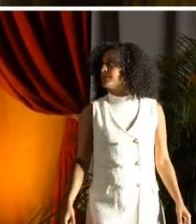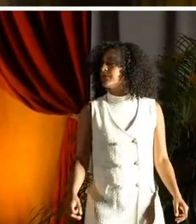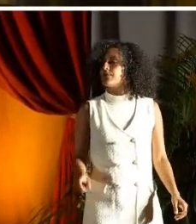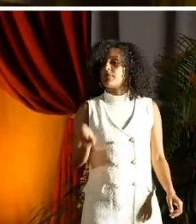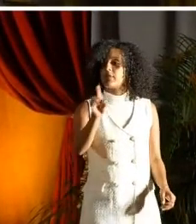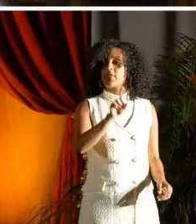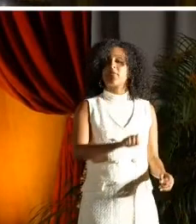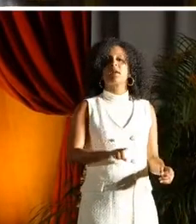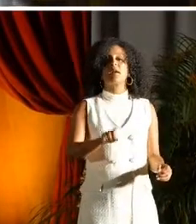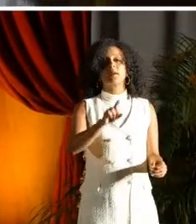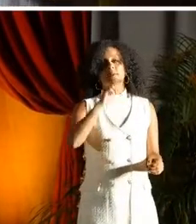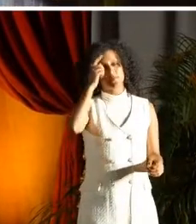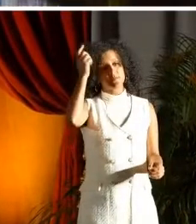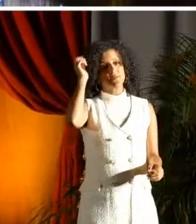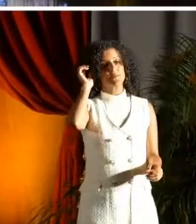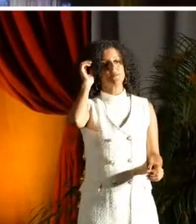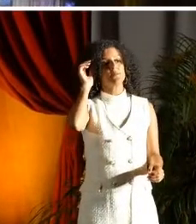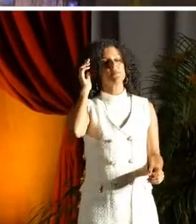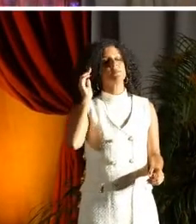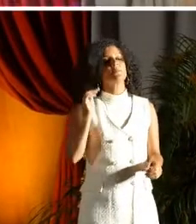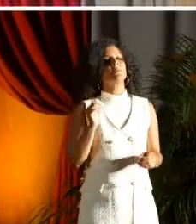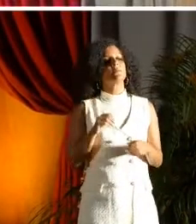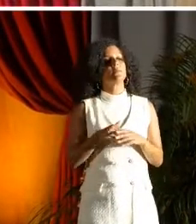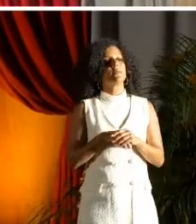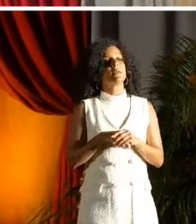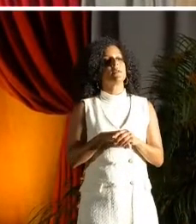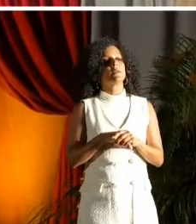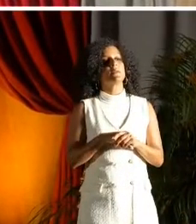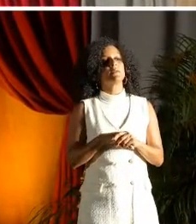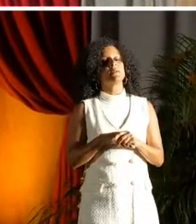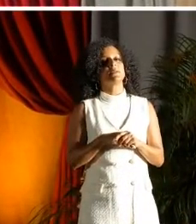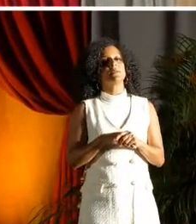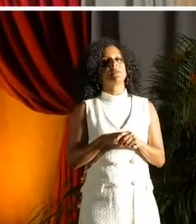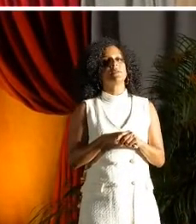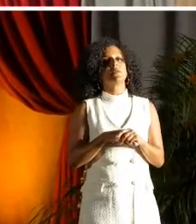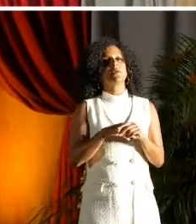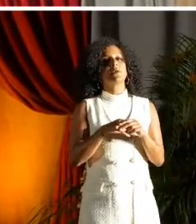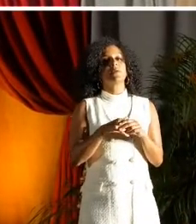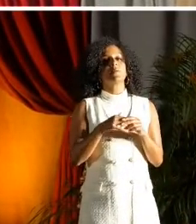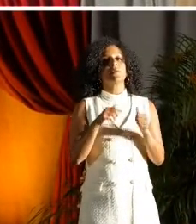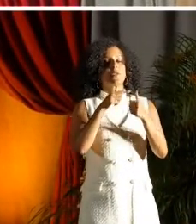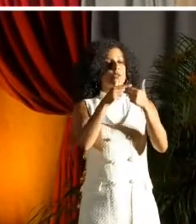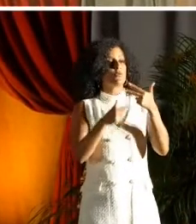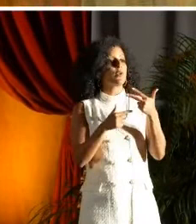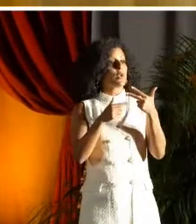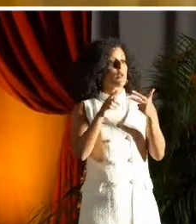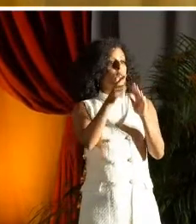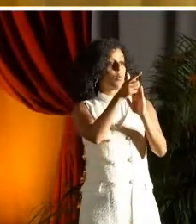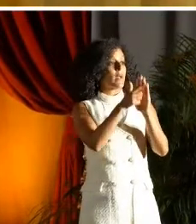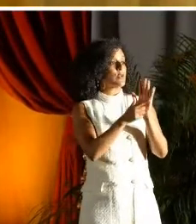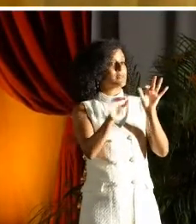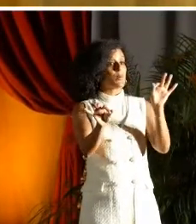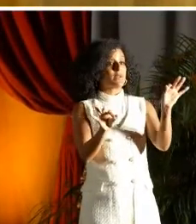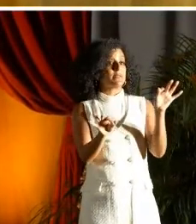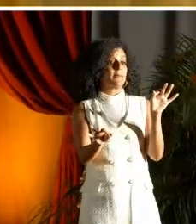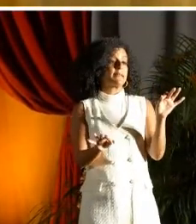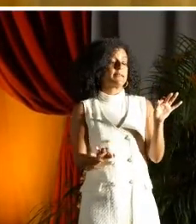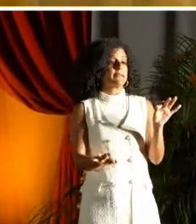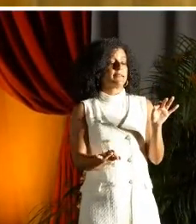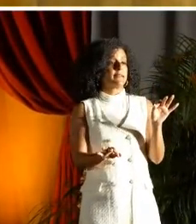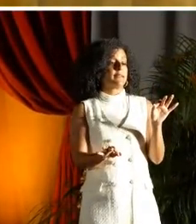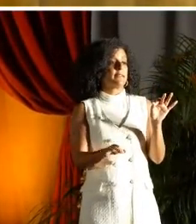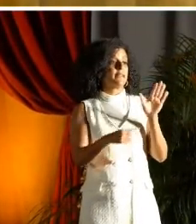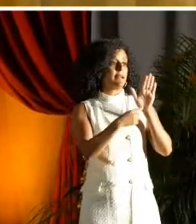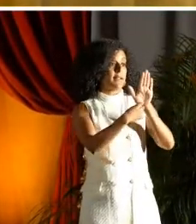They won. I mean, I think I'm a really good lawyer. The three lawyers who were depicted in that